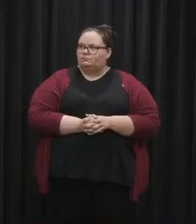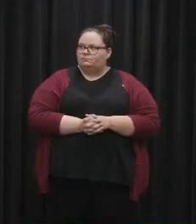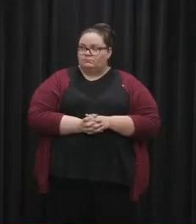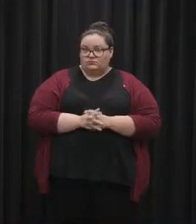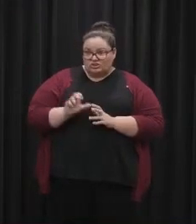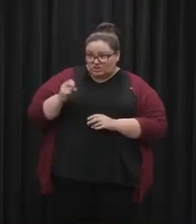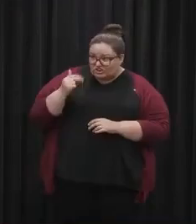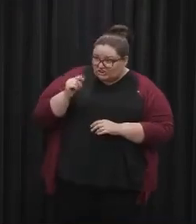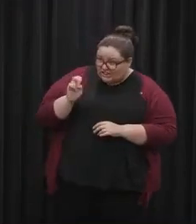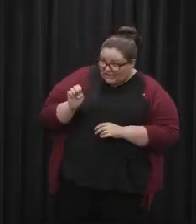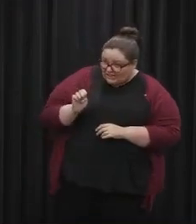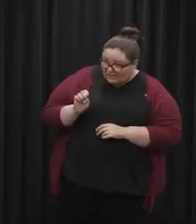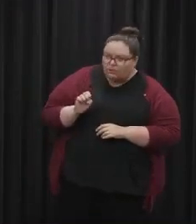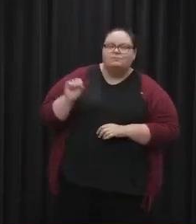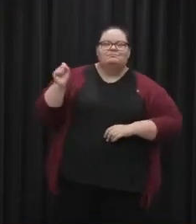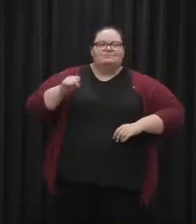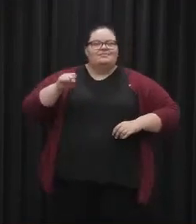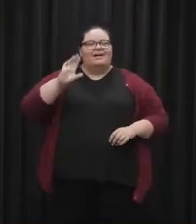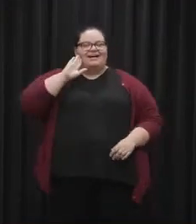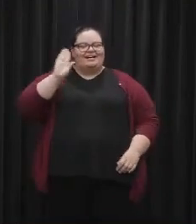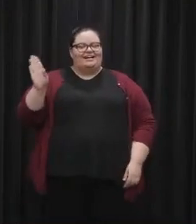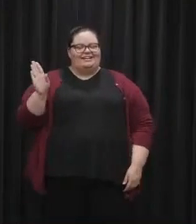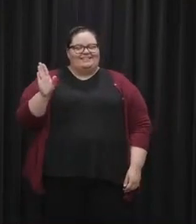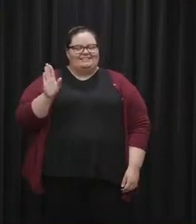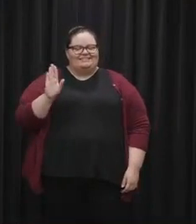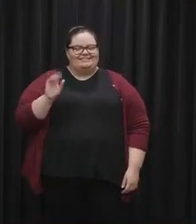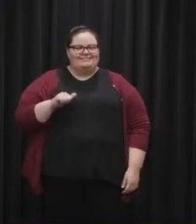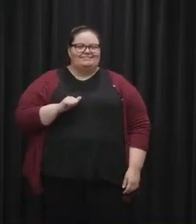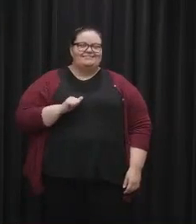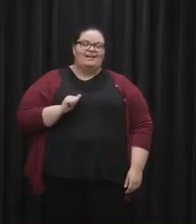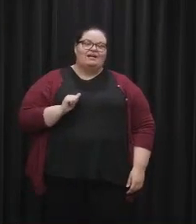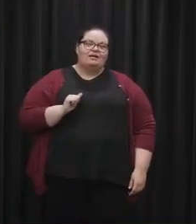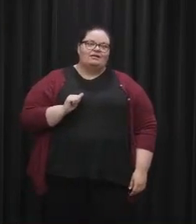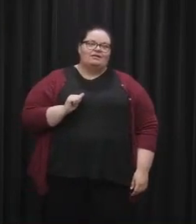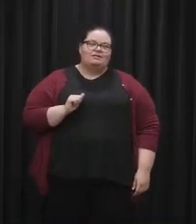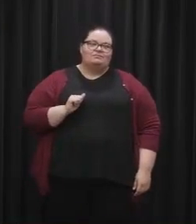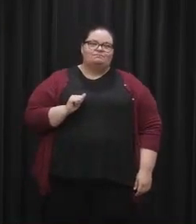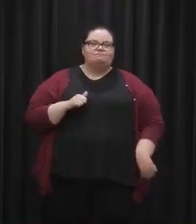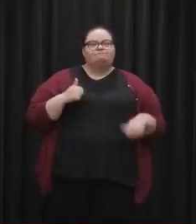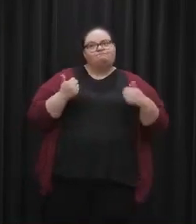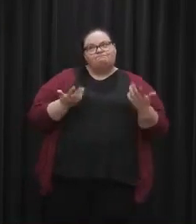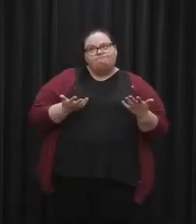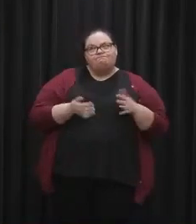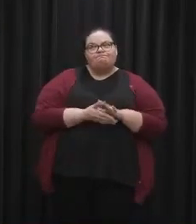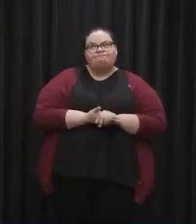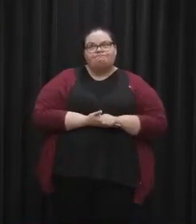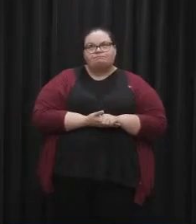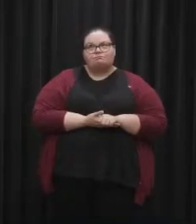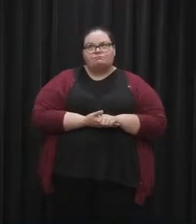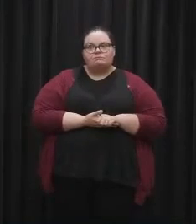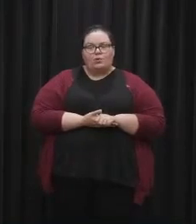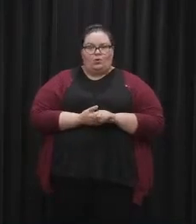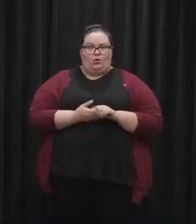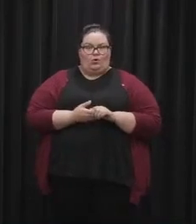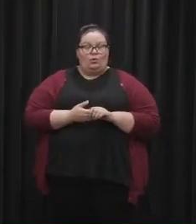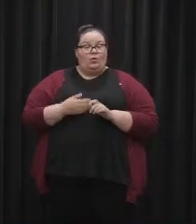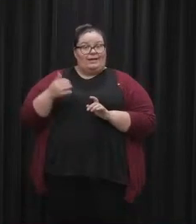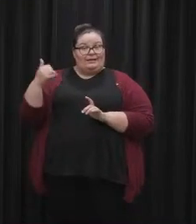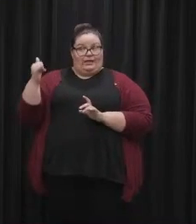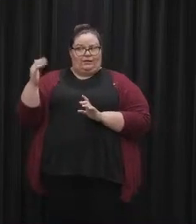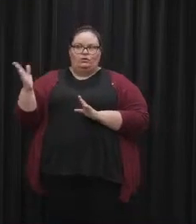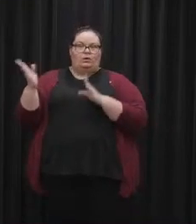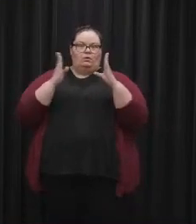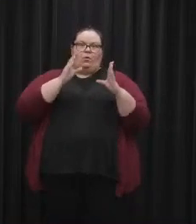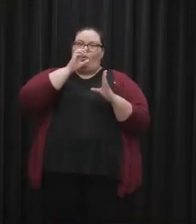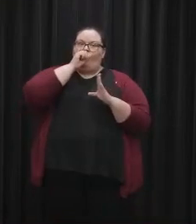Is that Shane? Hi, Shane. So basically, when a phase orange is in place